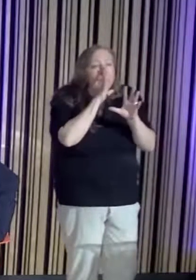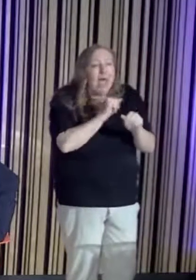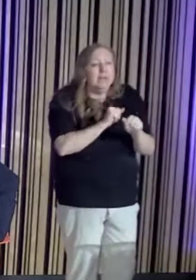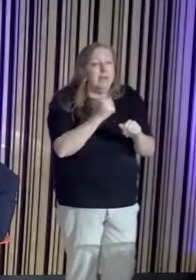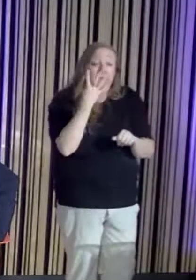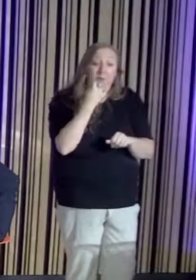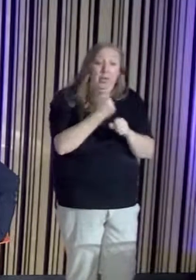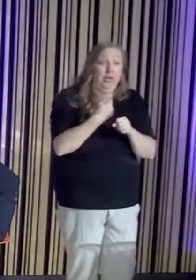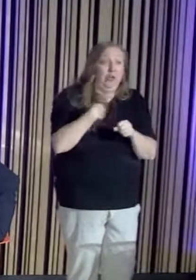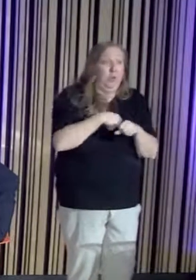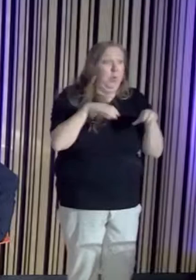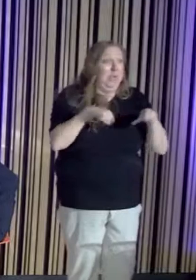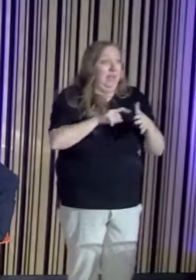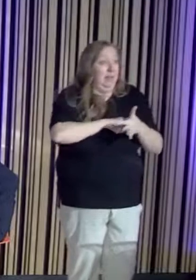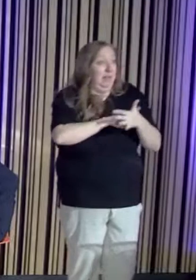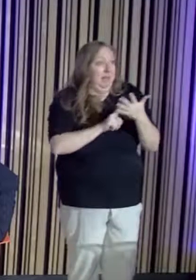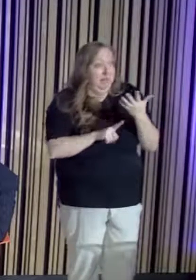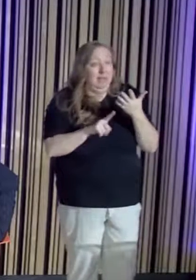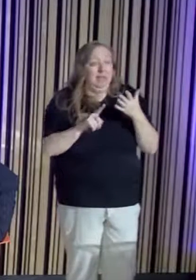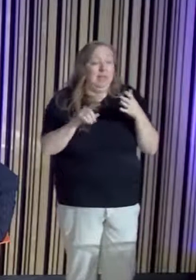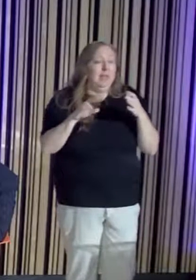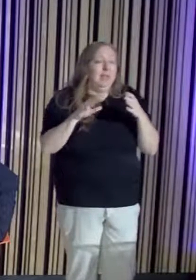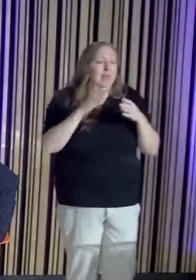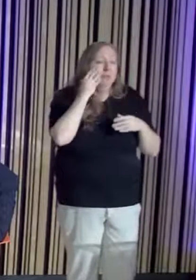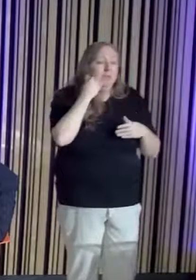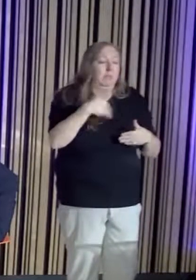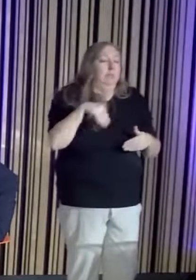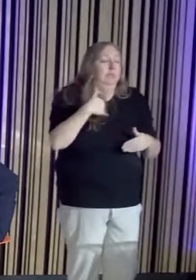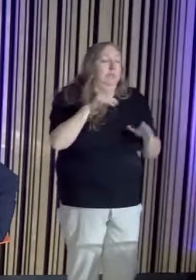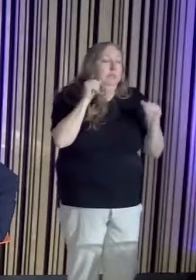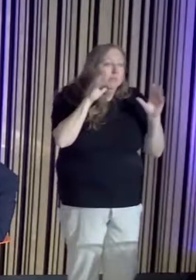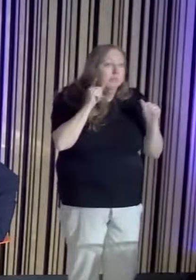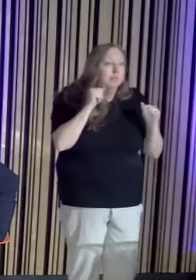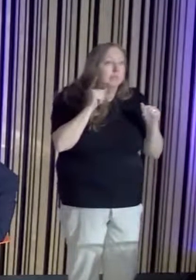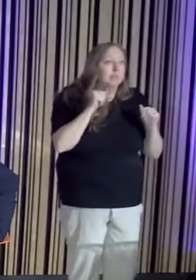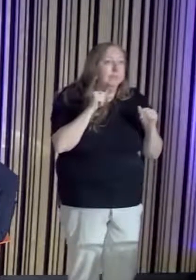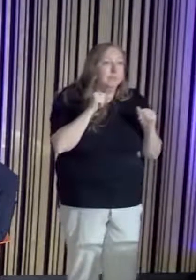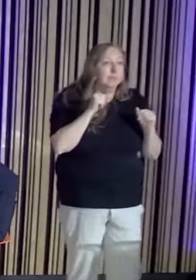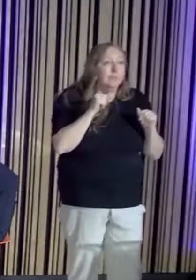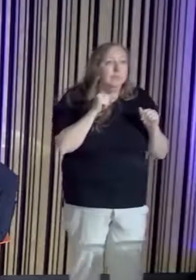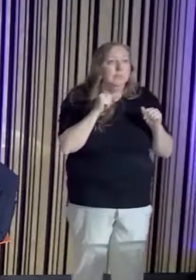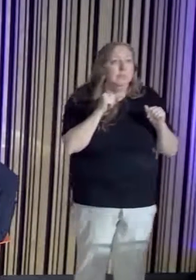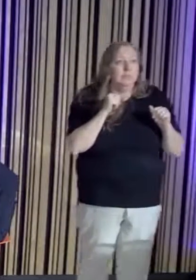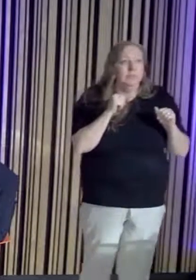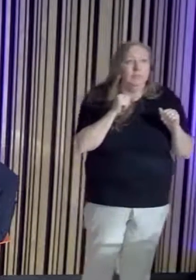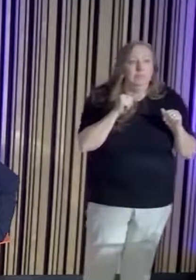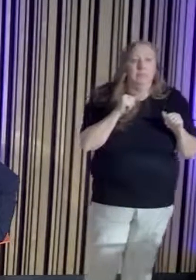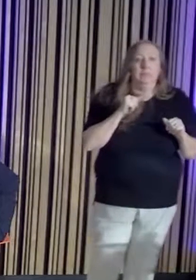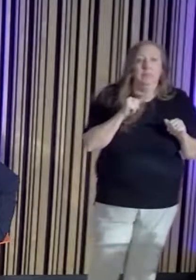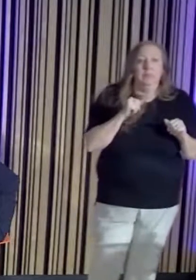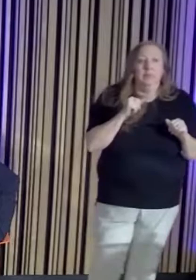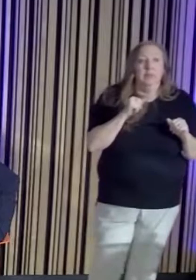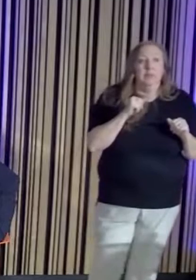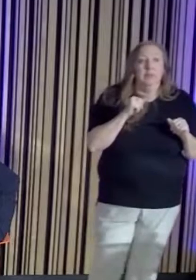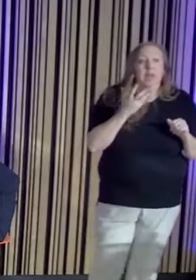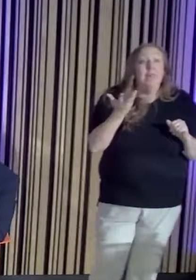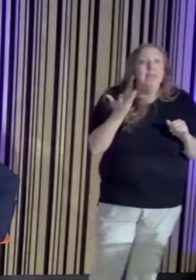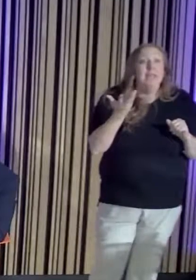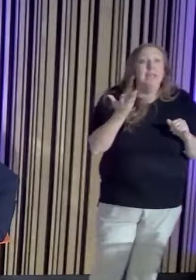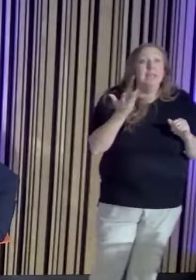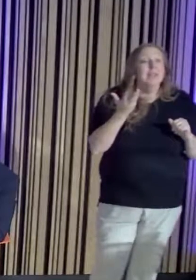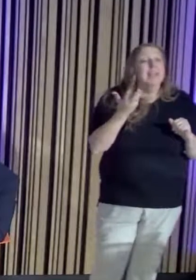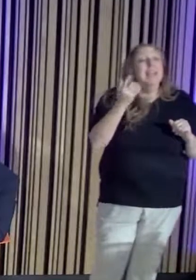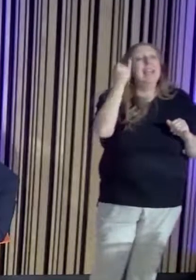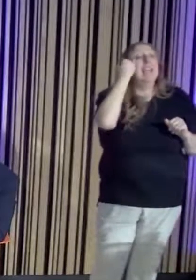did this expedition was amazing. Because these scientists that were on board, They were like in the